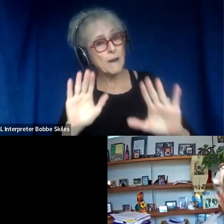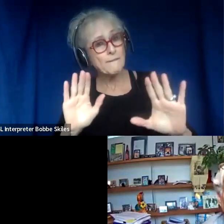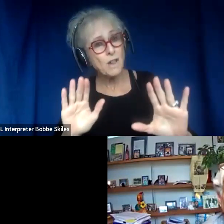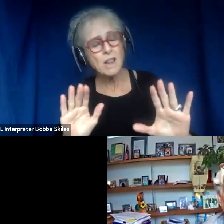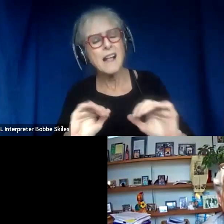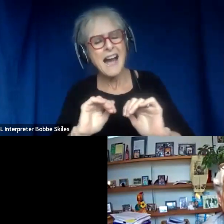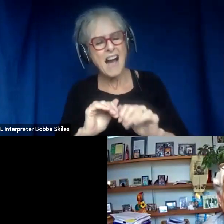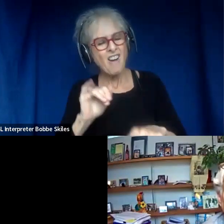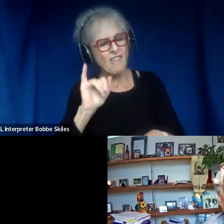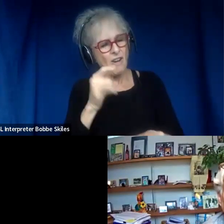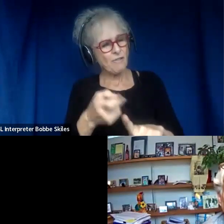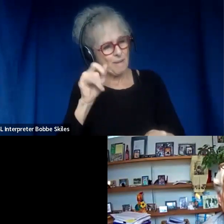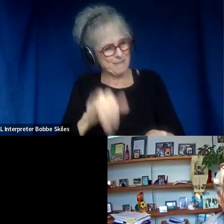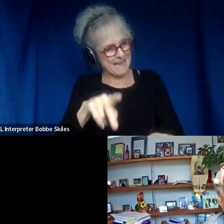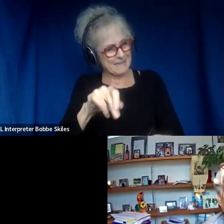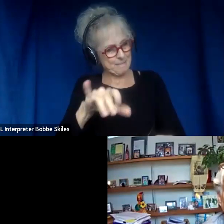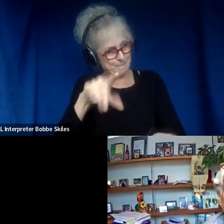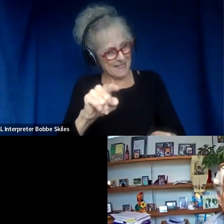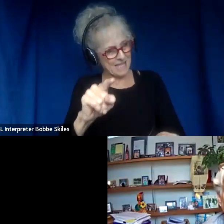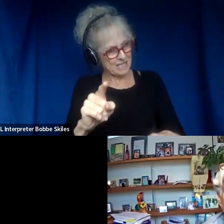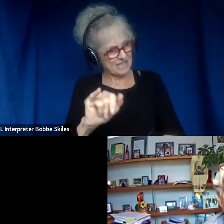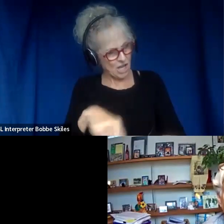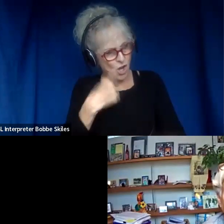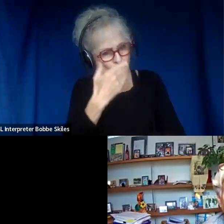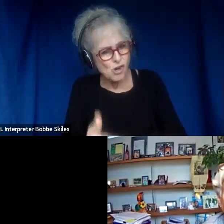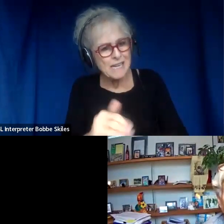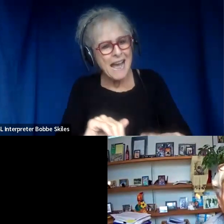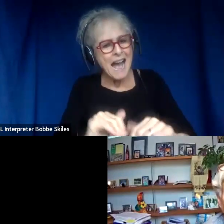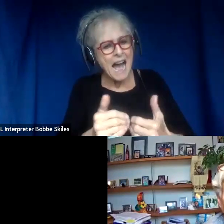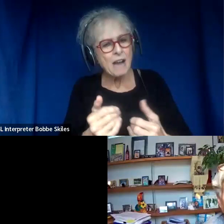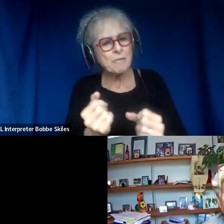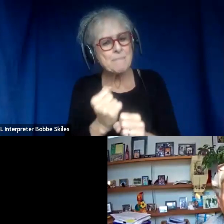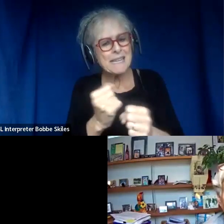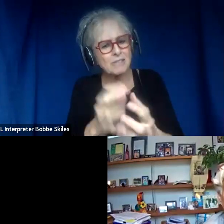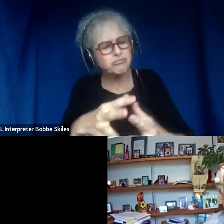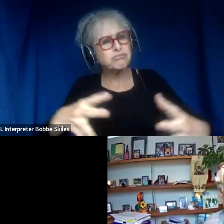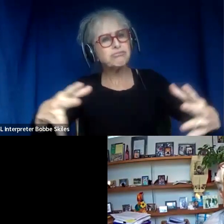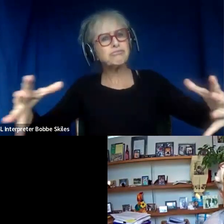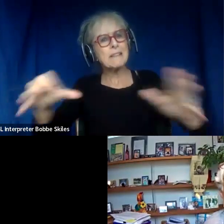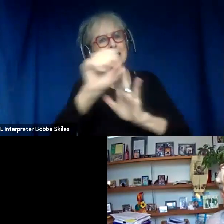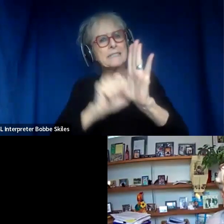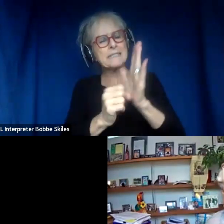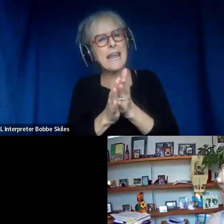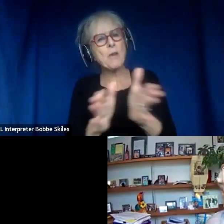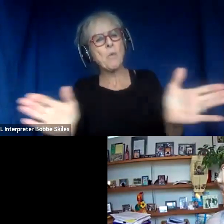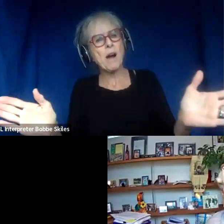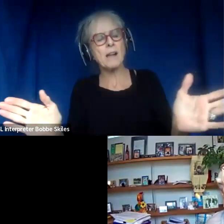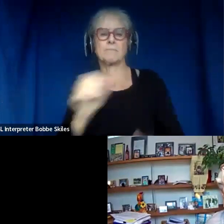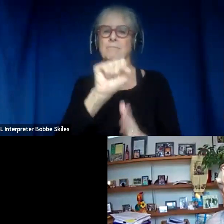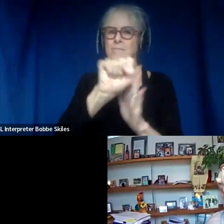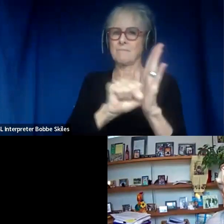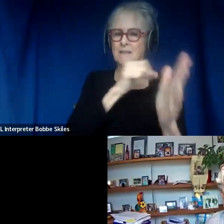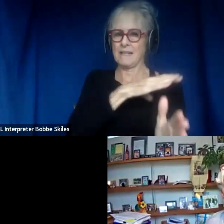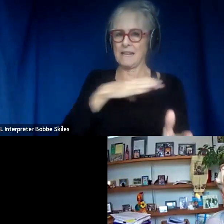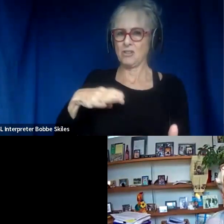those particular pilots statewide? Yeah, the state council has about